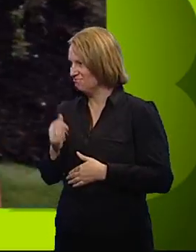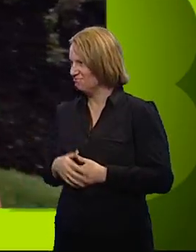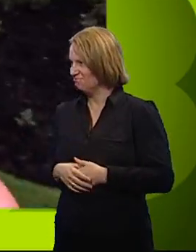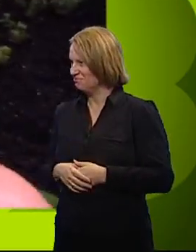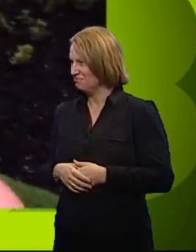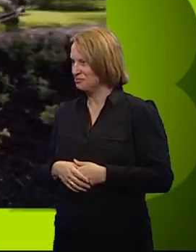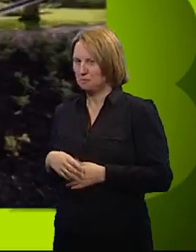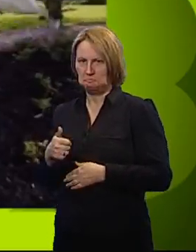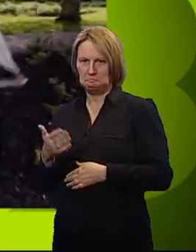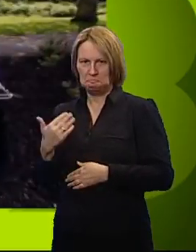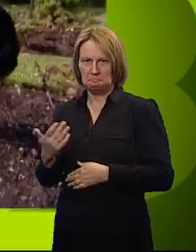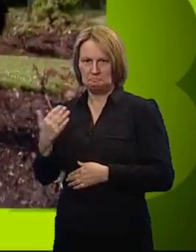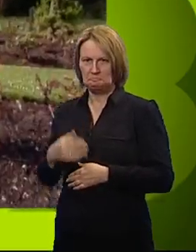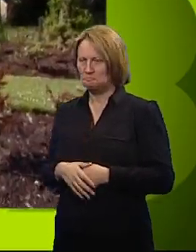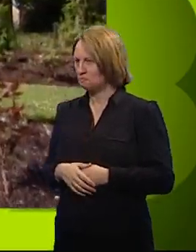Is that all? Yeah.